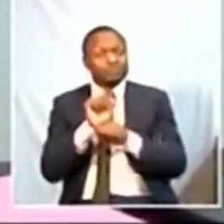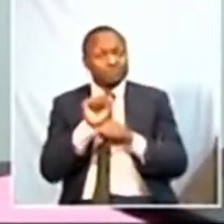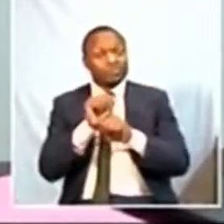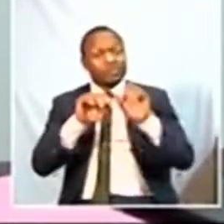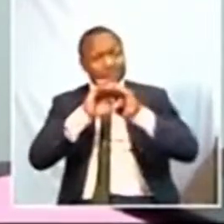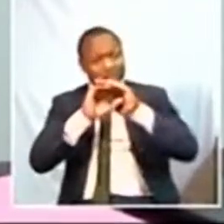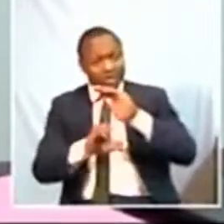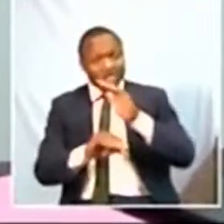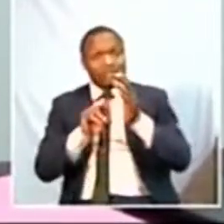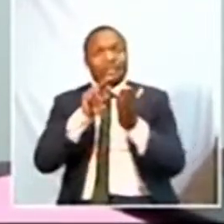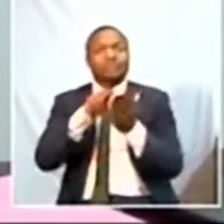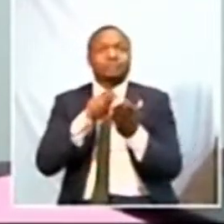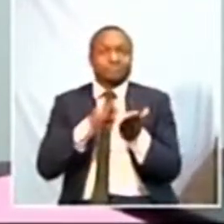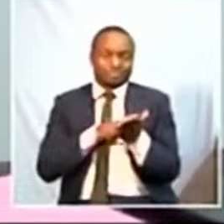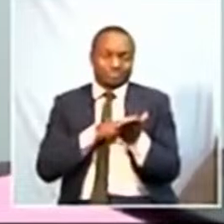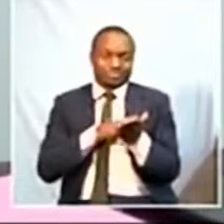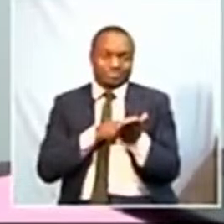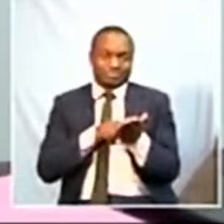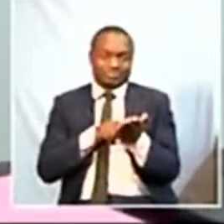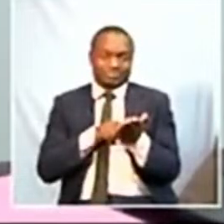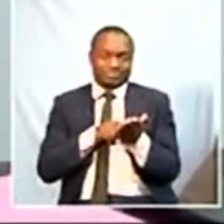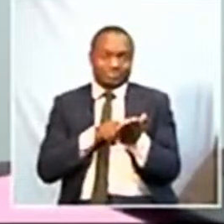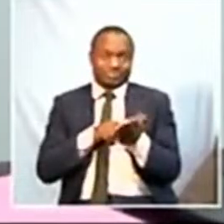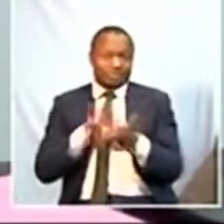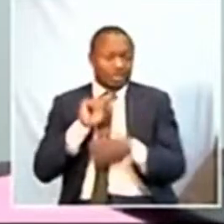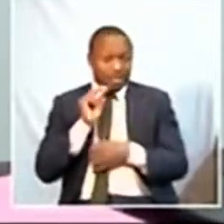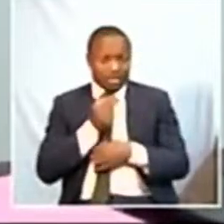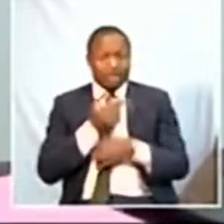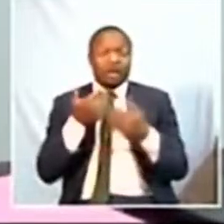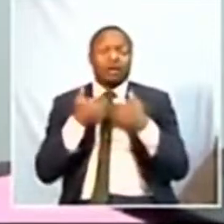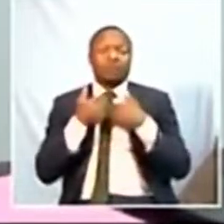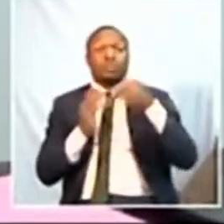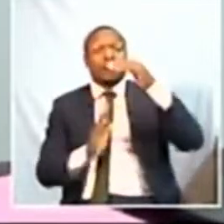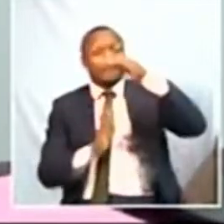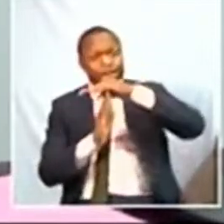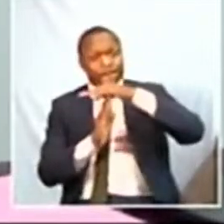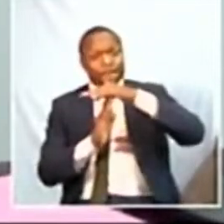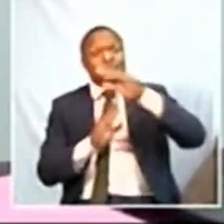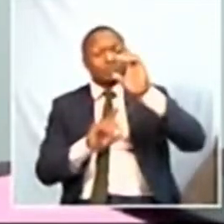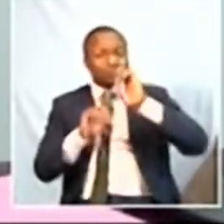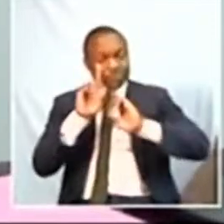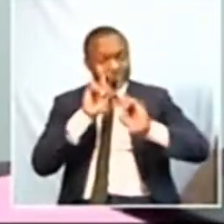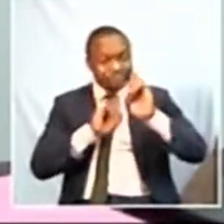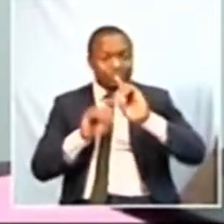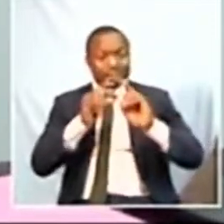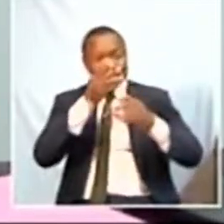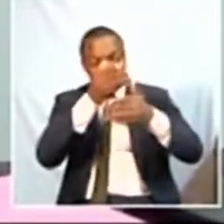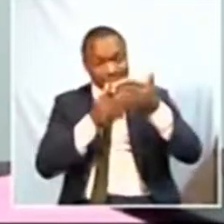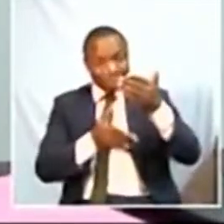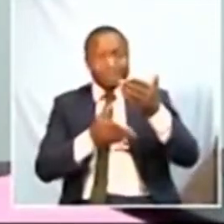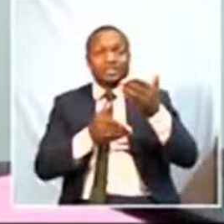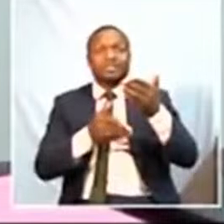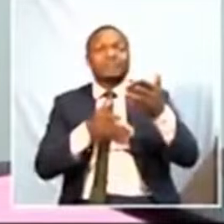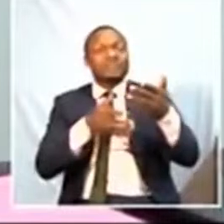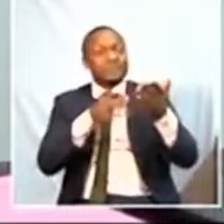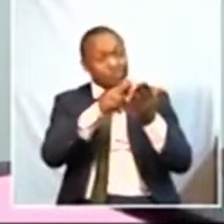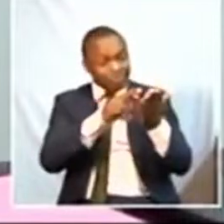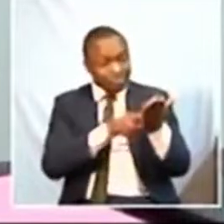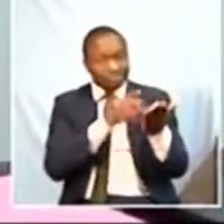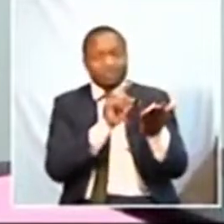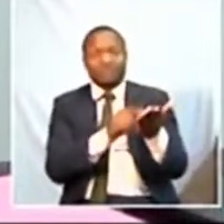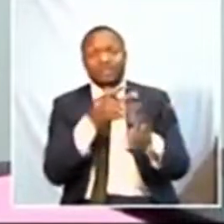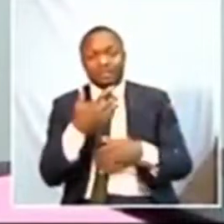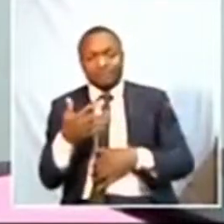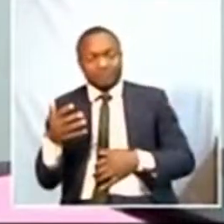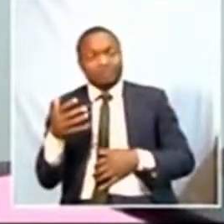the guidelines. So we do have even the limits. Even as we scrutinize these documents, there are things